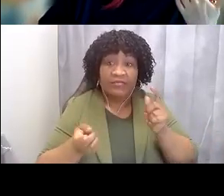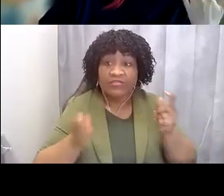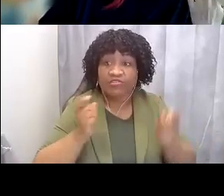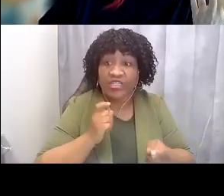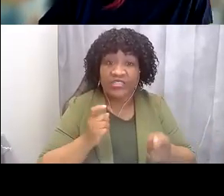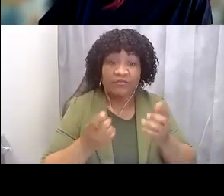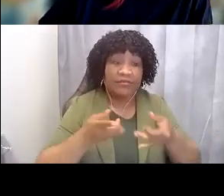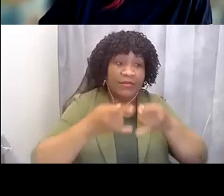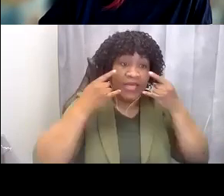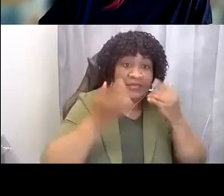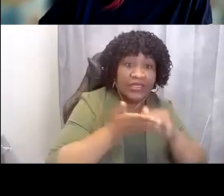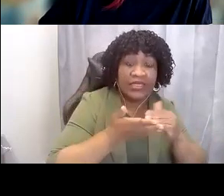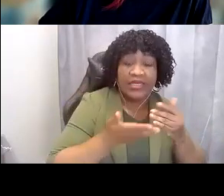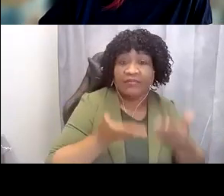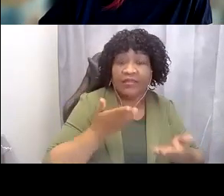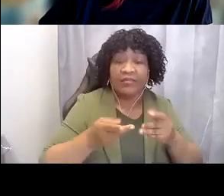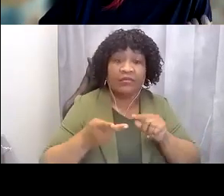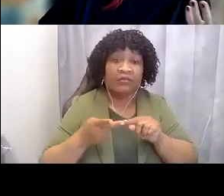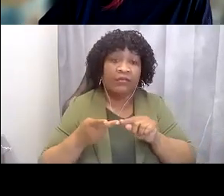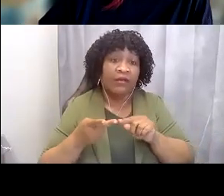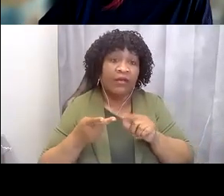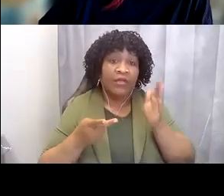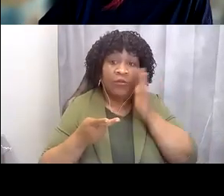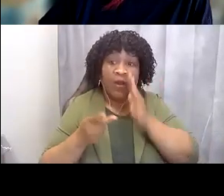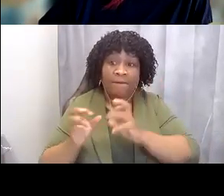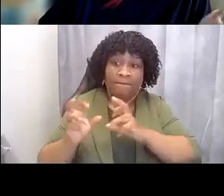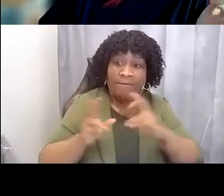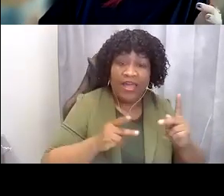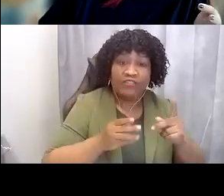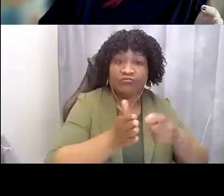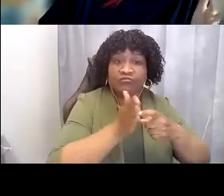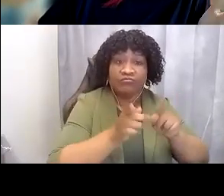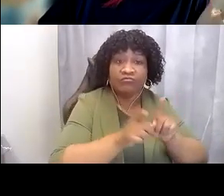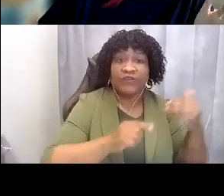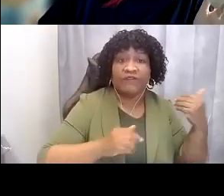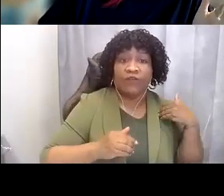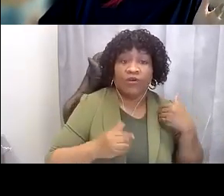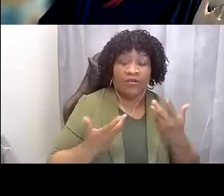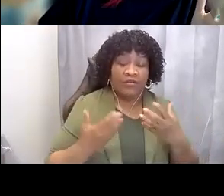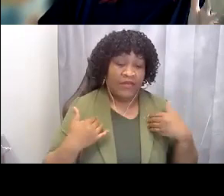mask mandates or, going back to any mandates? And I don't